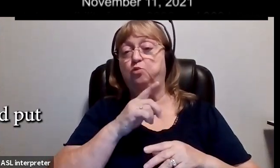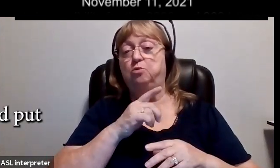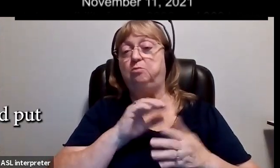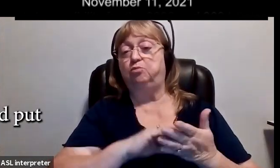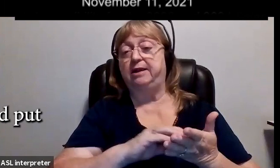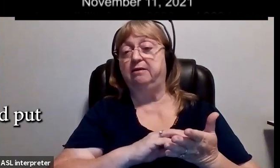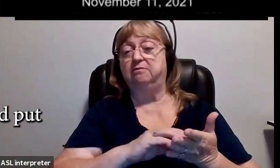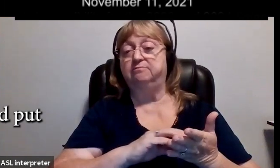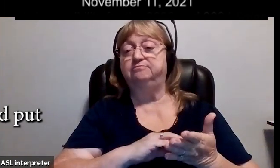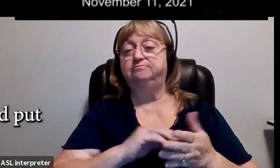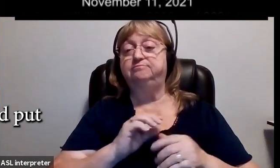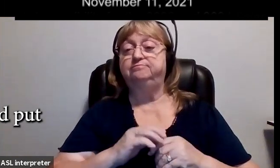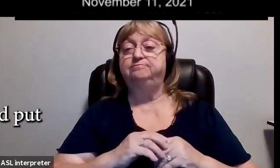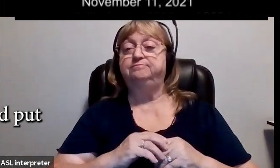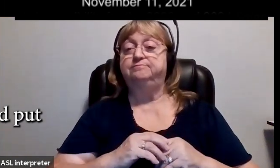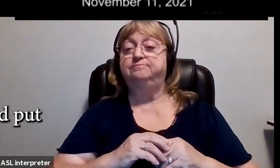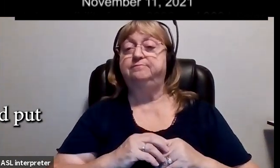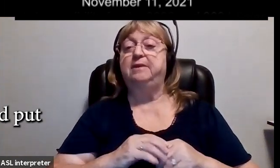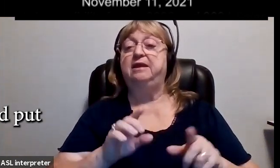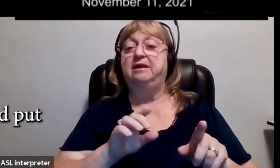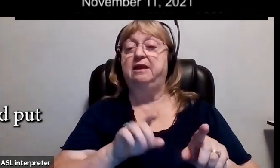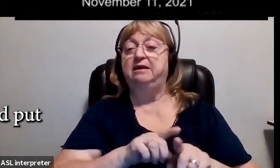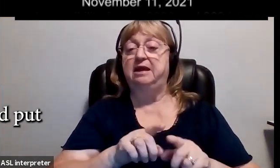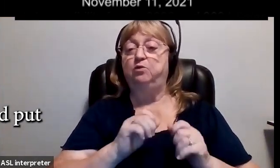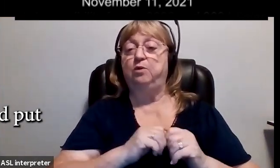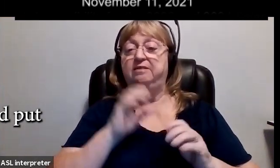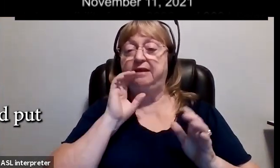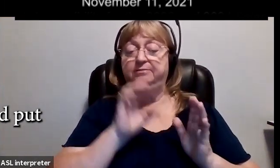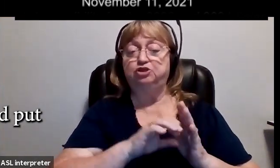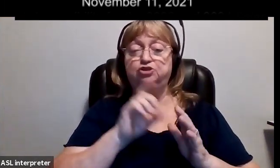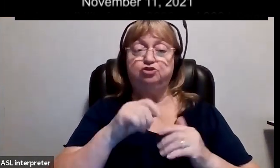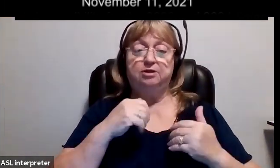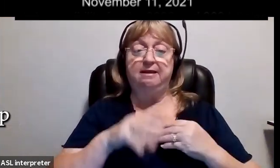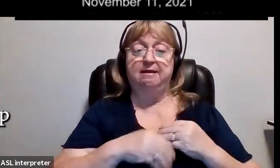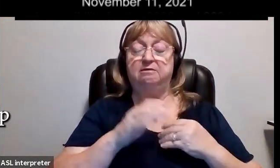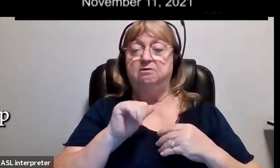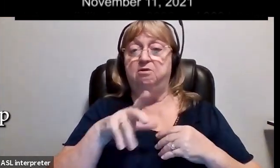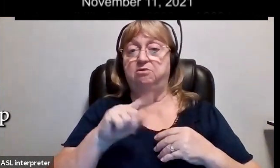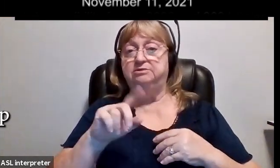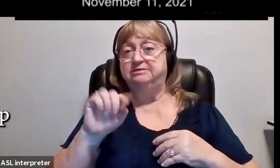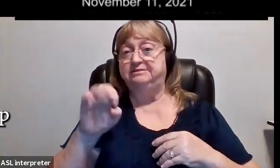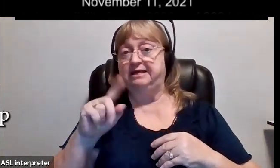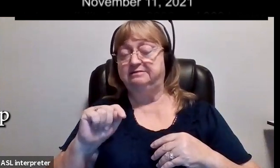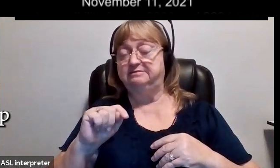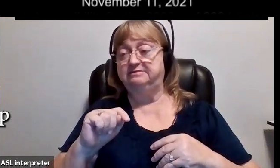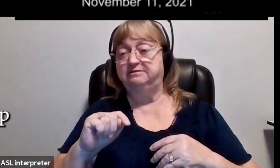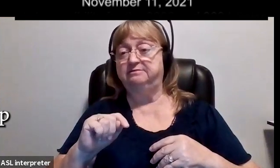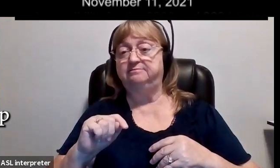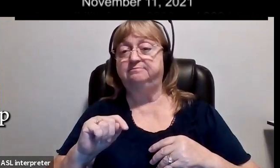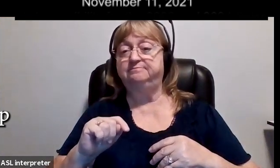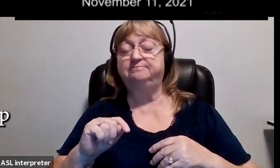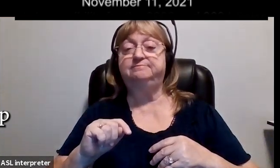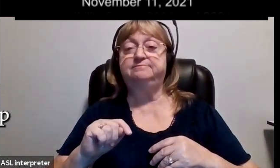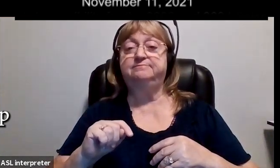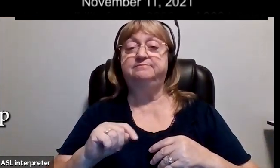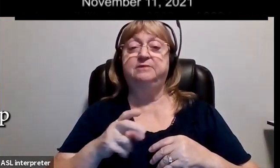And again, as with images, you should put an alt text on your equation. I don't know, transit